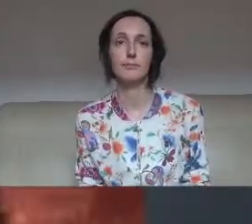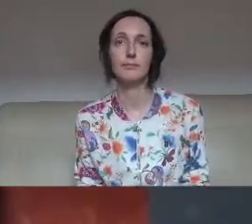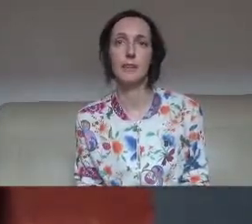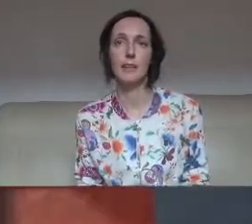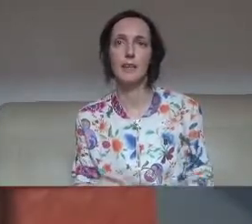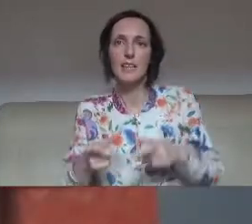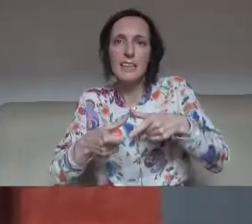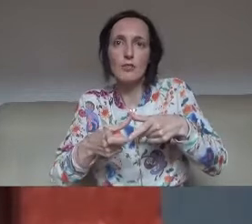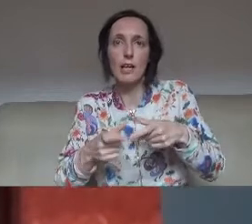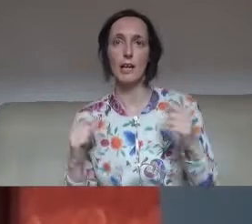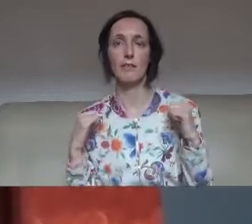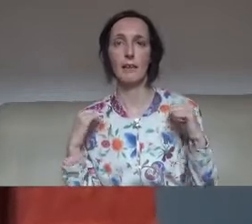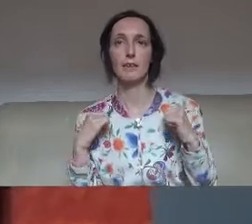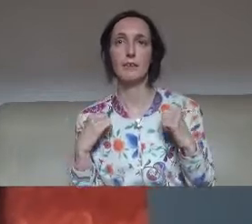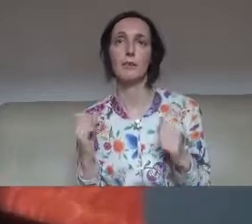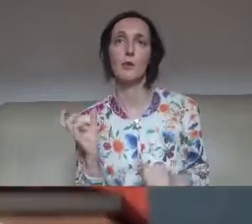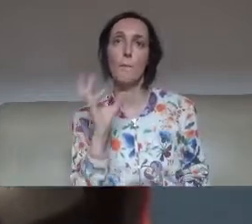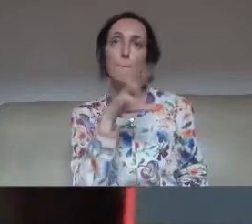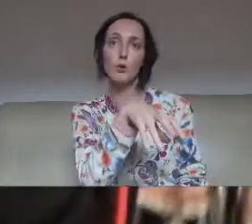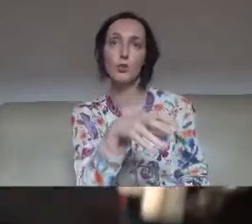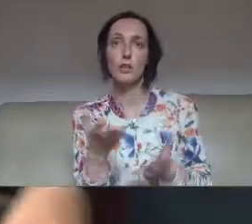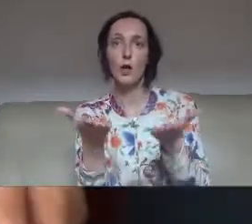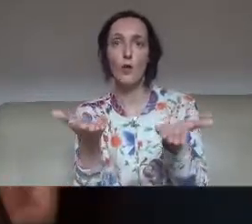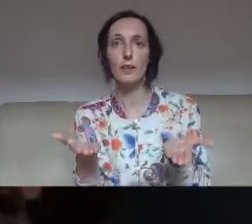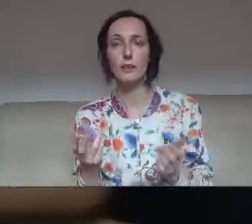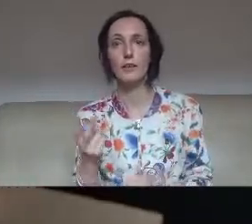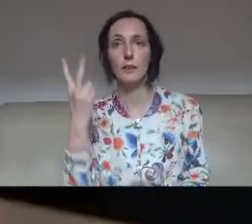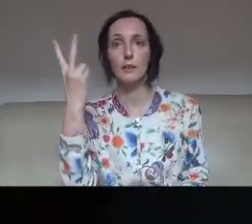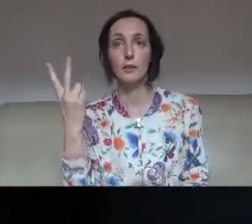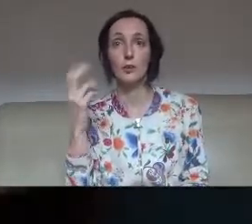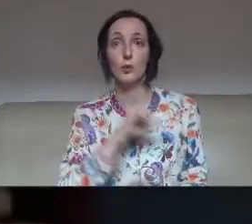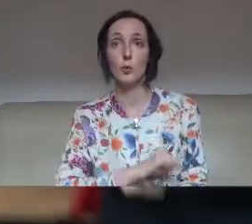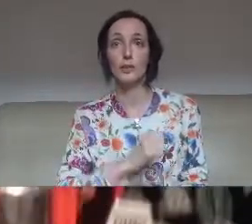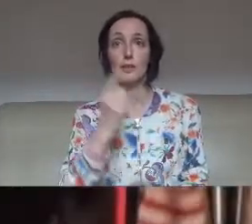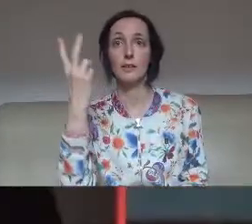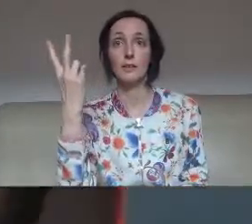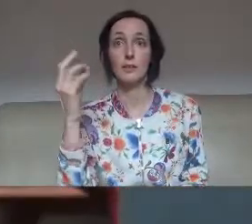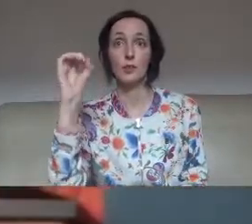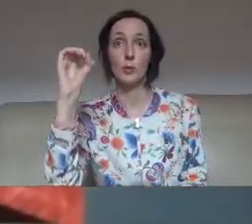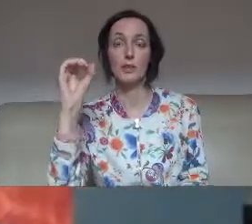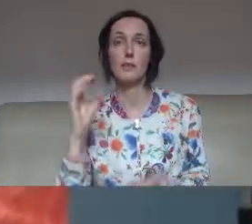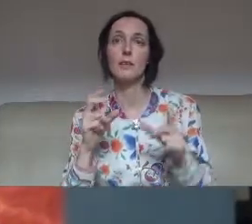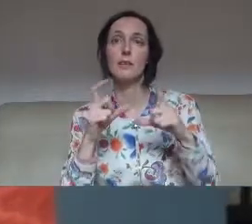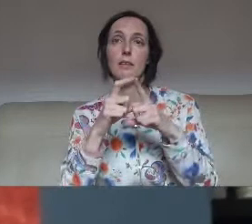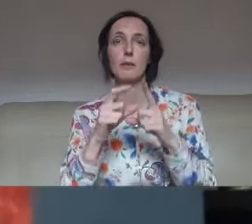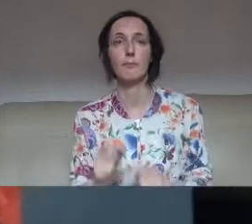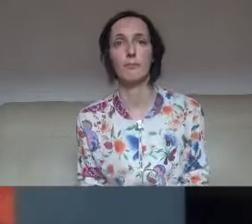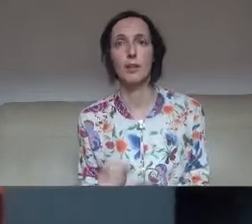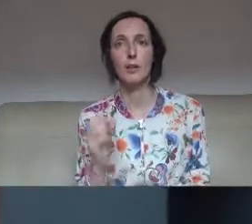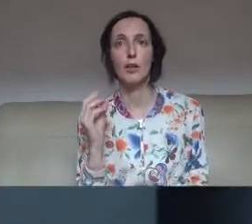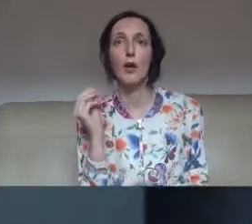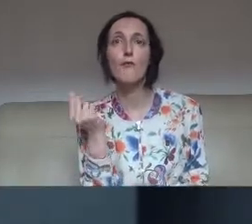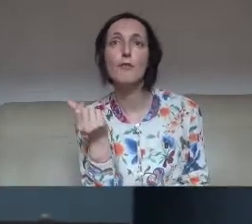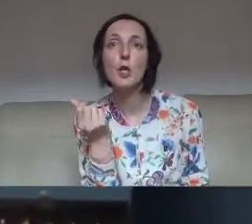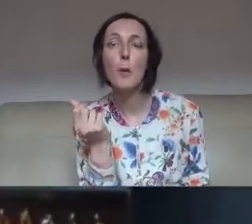Okay, 20 minutes after, our 11 tigelle are ready to go in the oven.